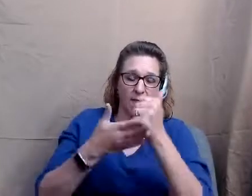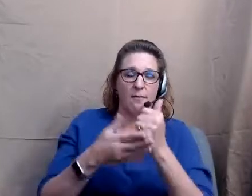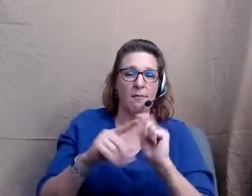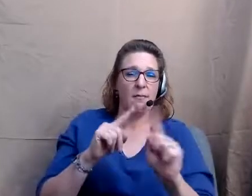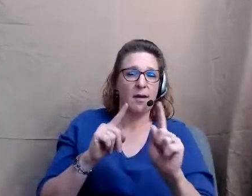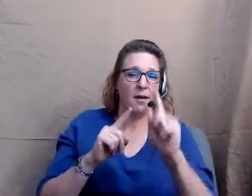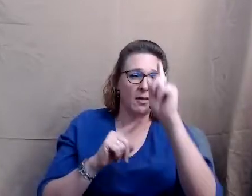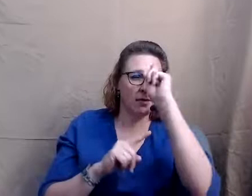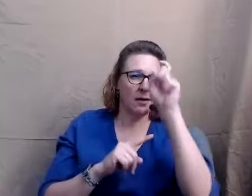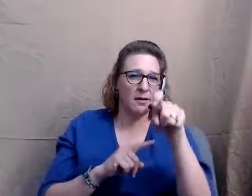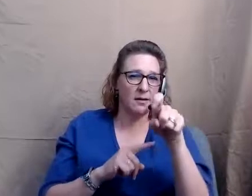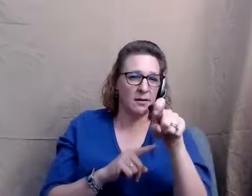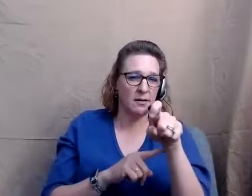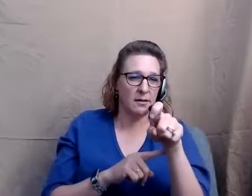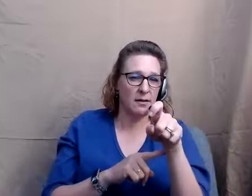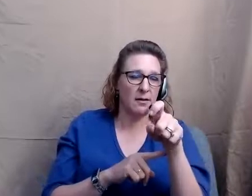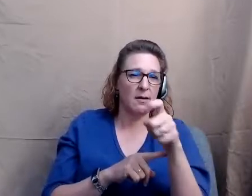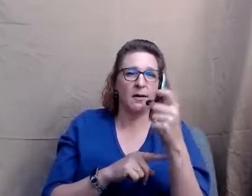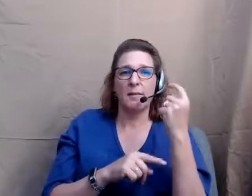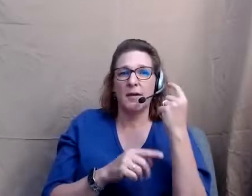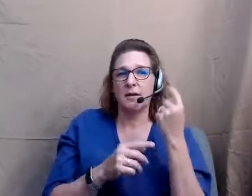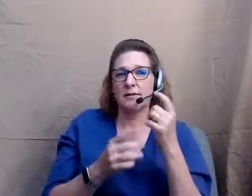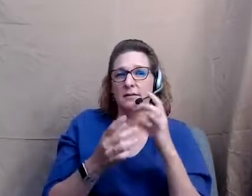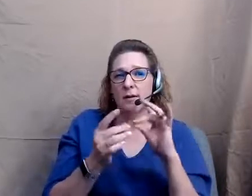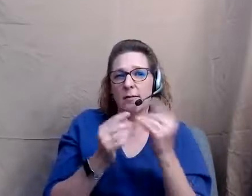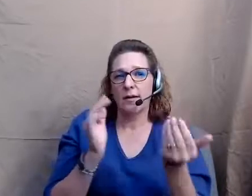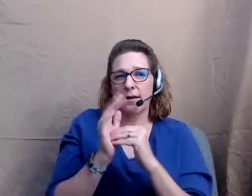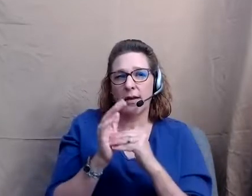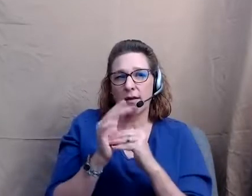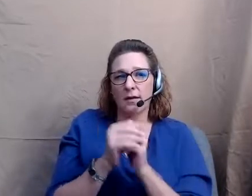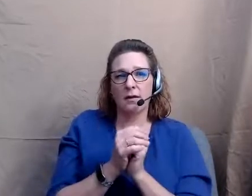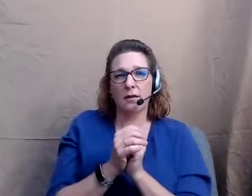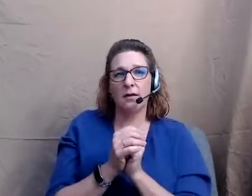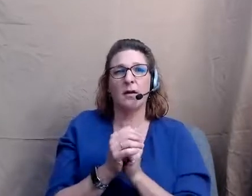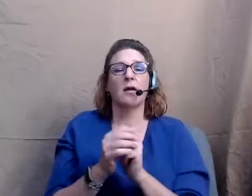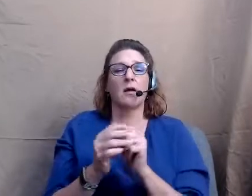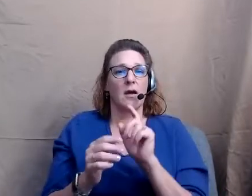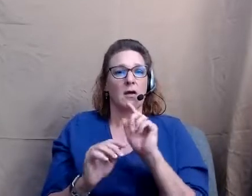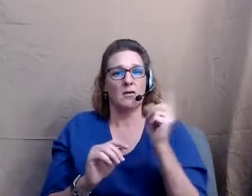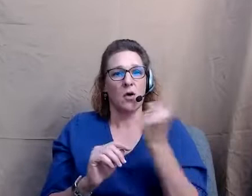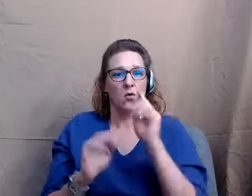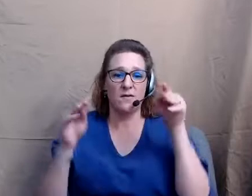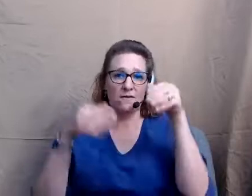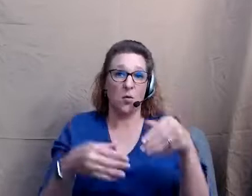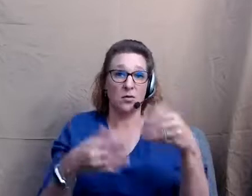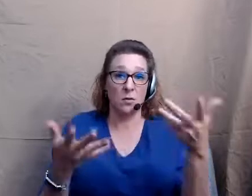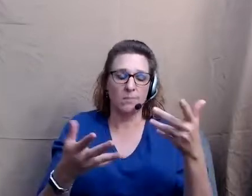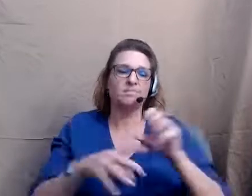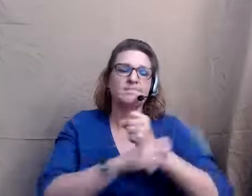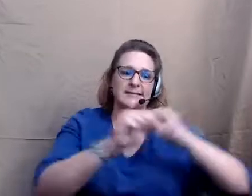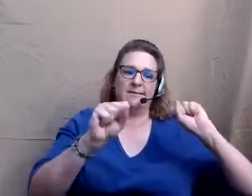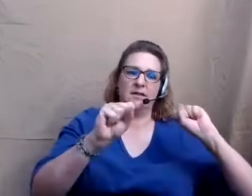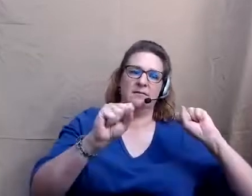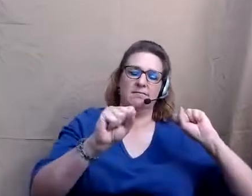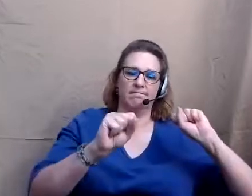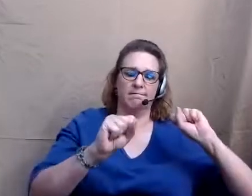needs to bear repeating, is there's always, or very justifiably, a focus on safety when it comes to domestic violence,